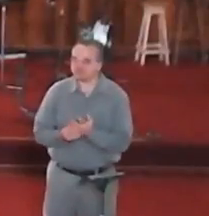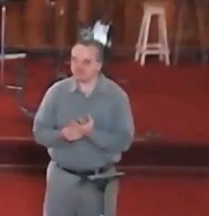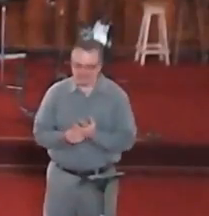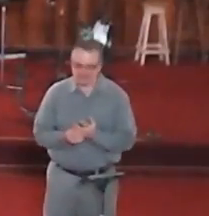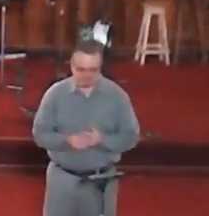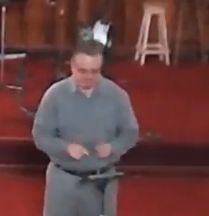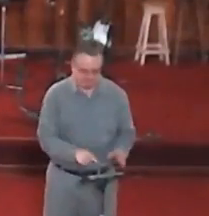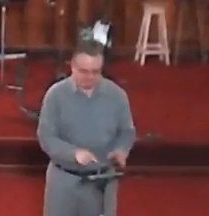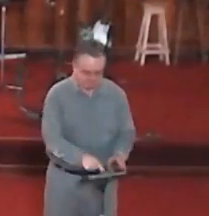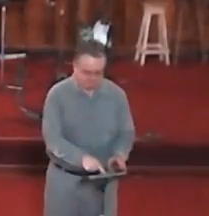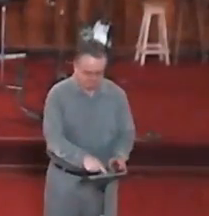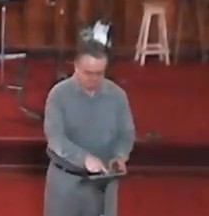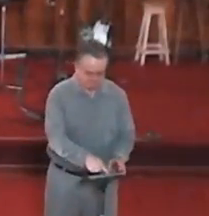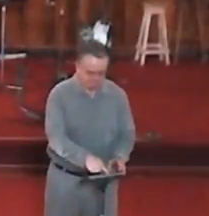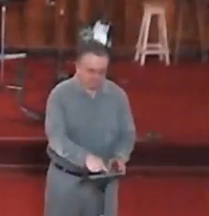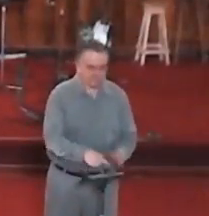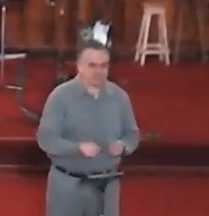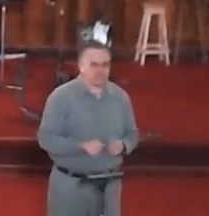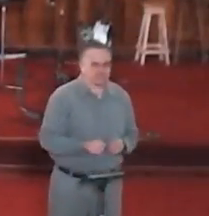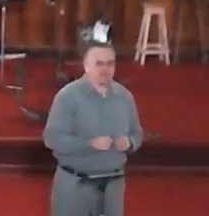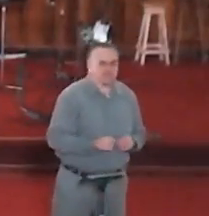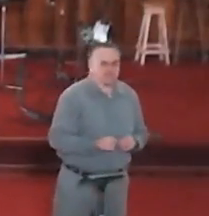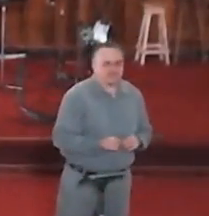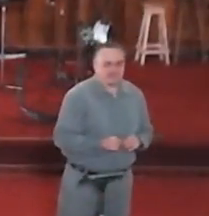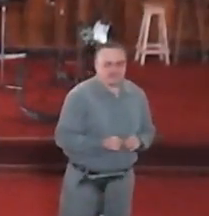a orar. Stand with me to pray.